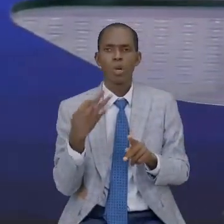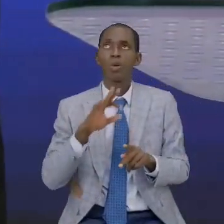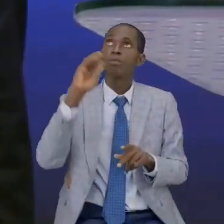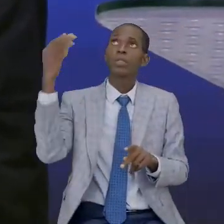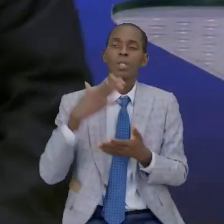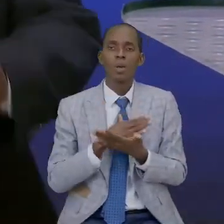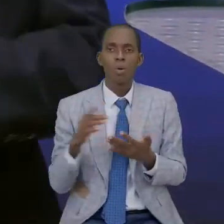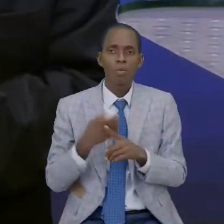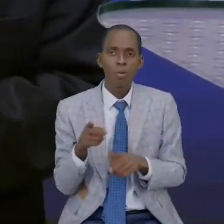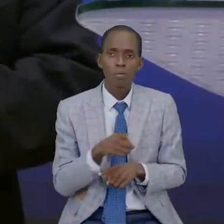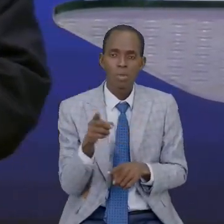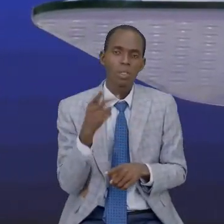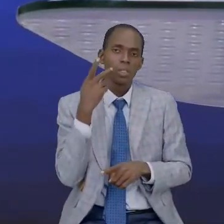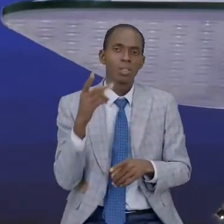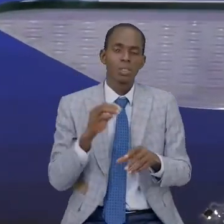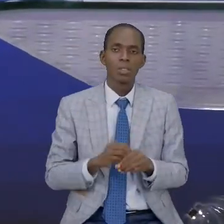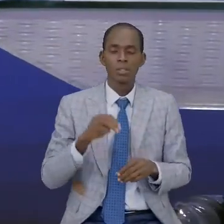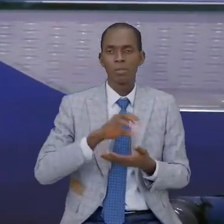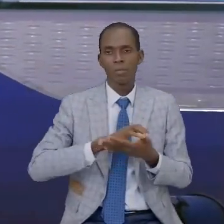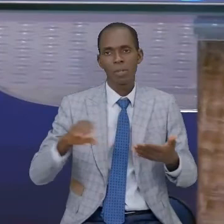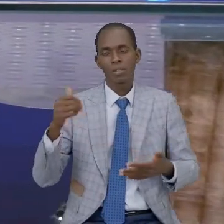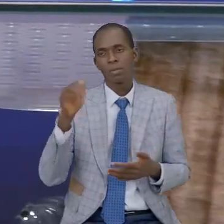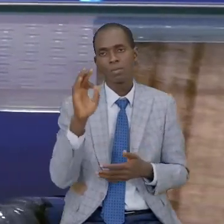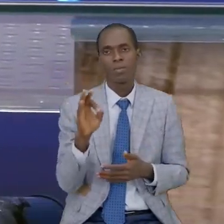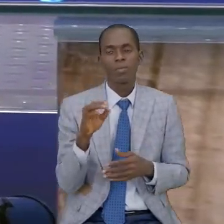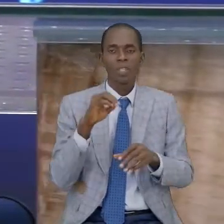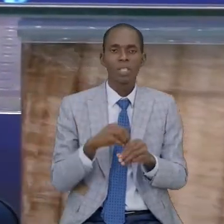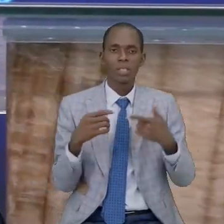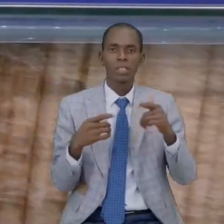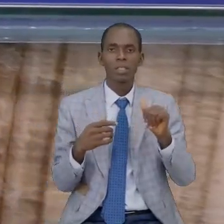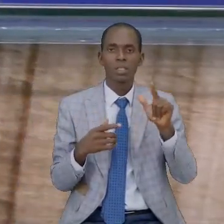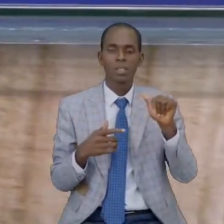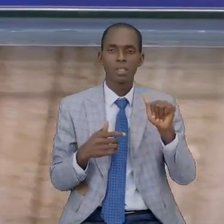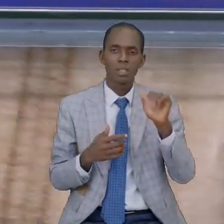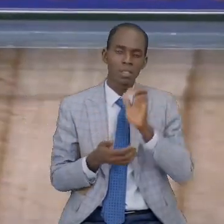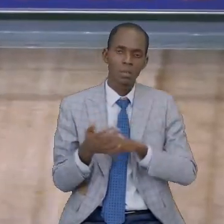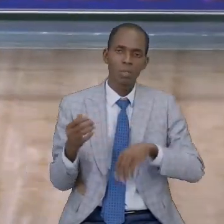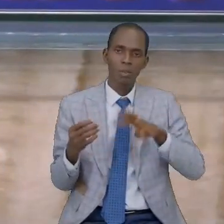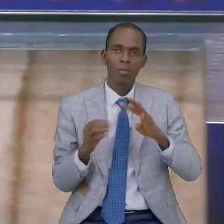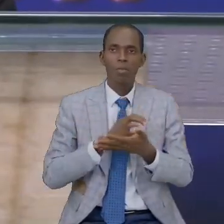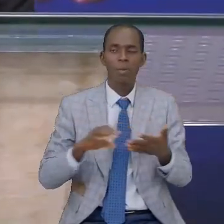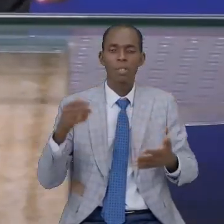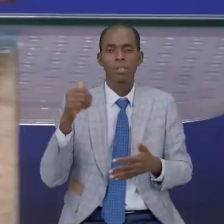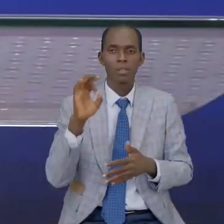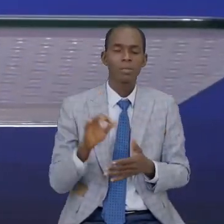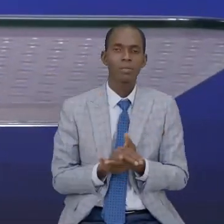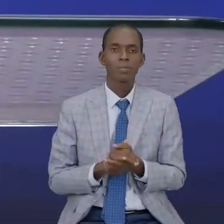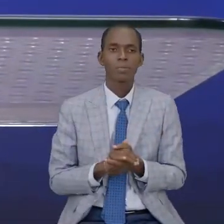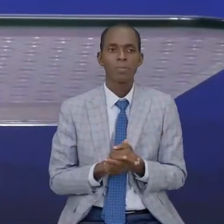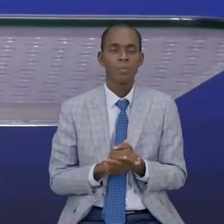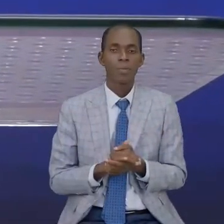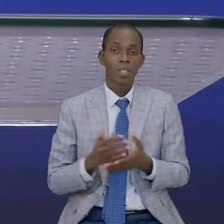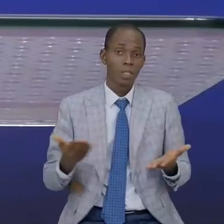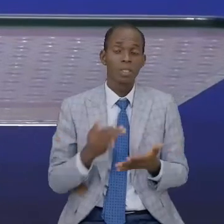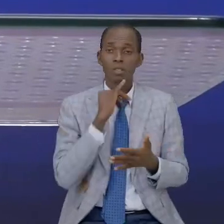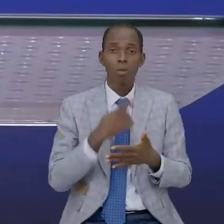of grace away from them? Look at verse 19, that chapter 4, verse 19. It says in verse